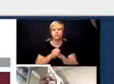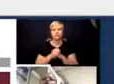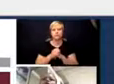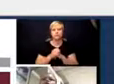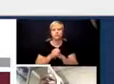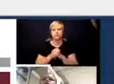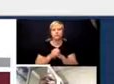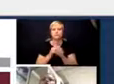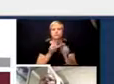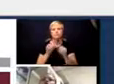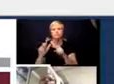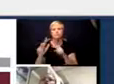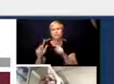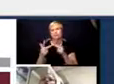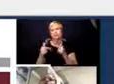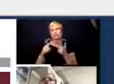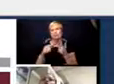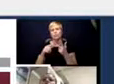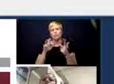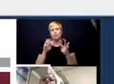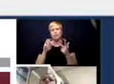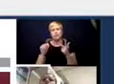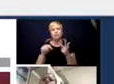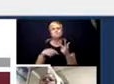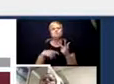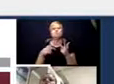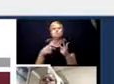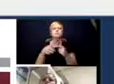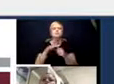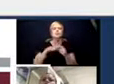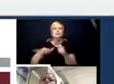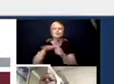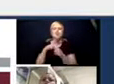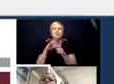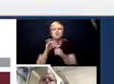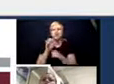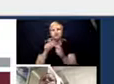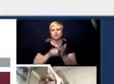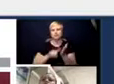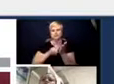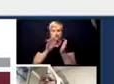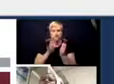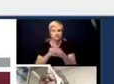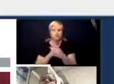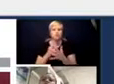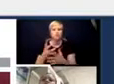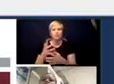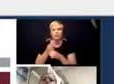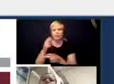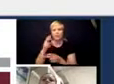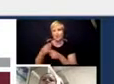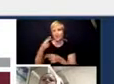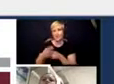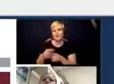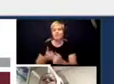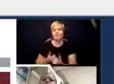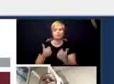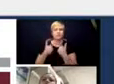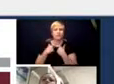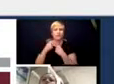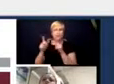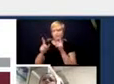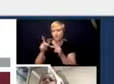have the third element around field case investigators. They will receive names and addresses of cases who we weren't able to reach by